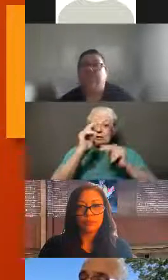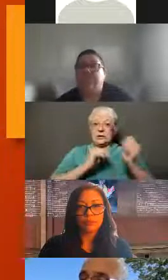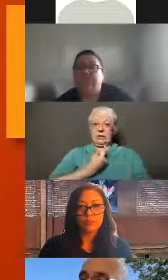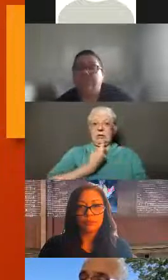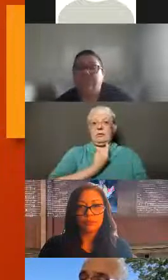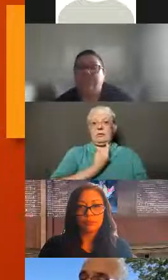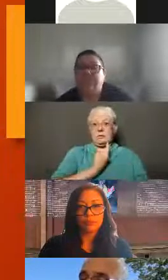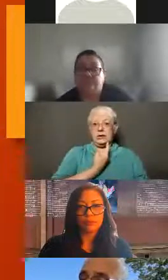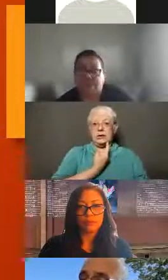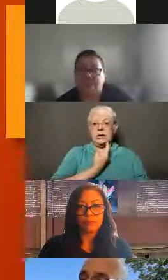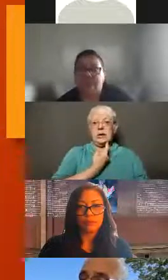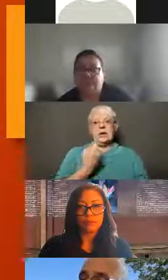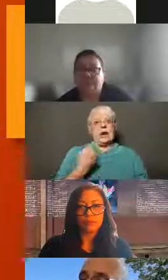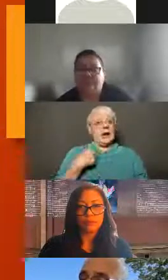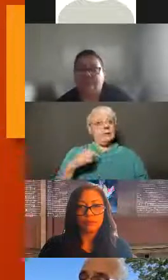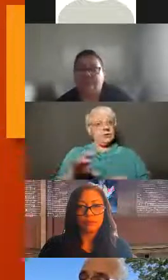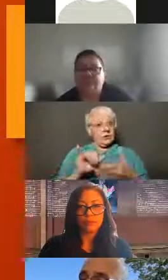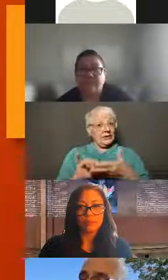I'm doing it.